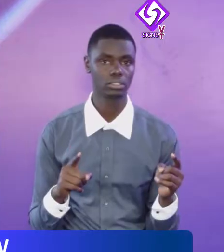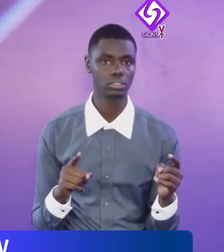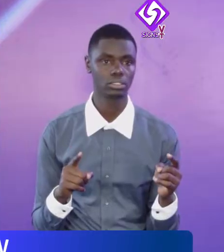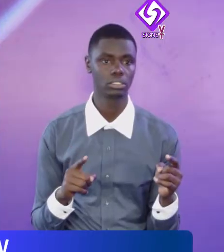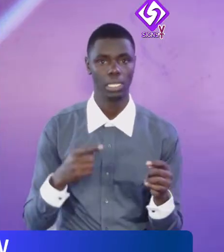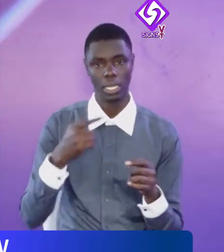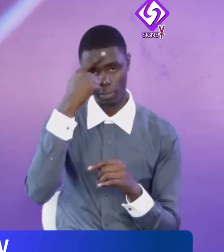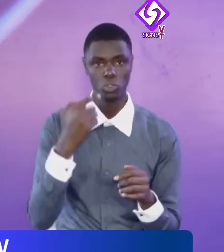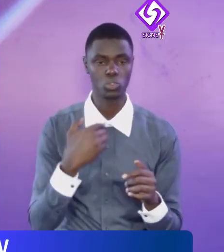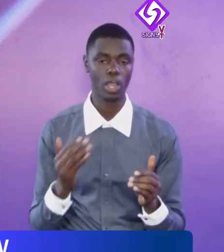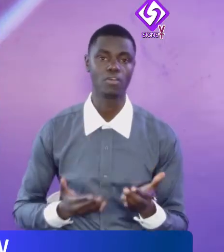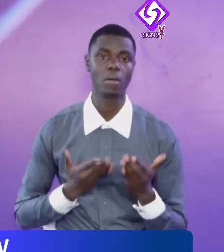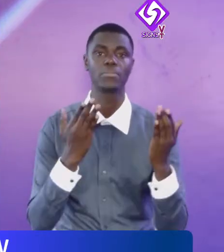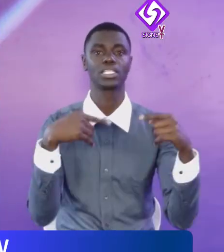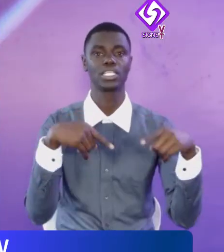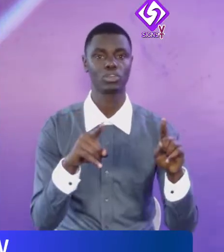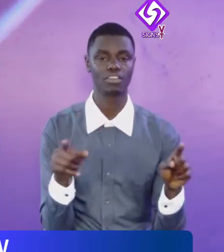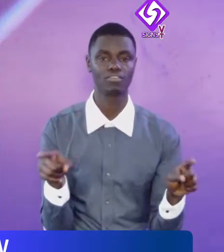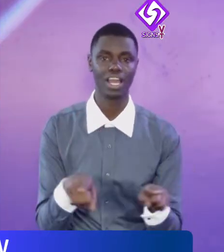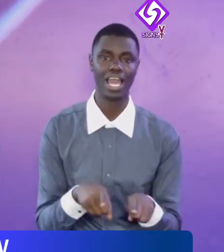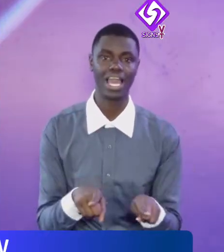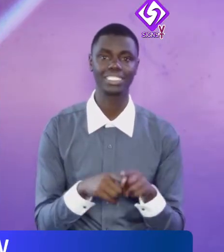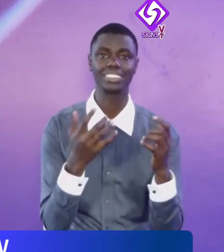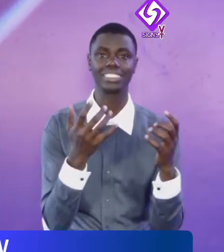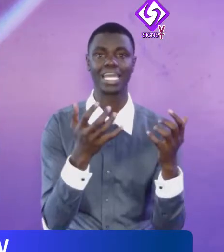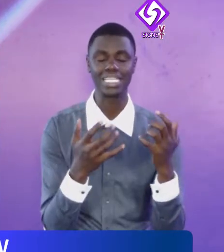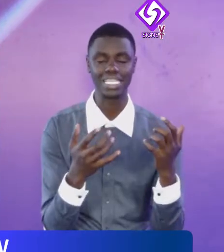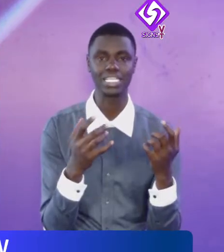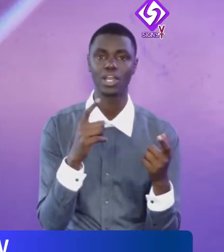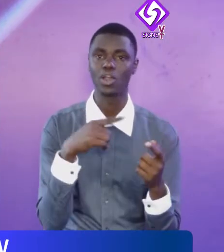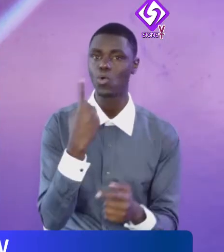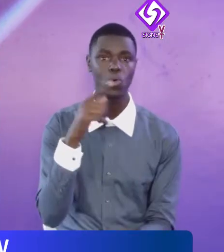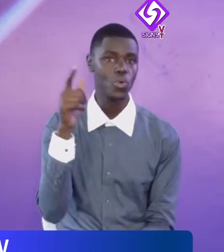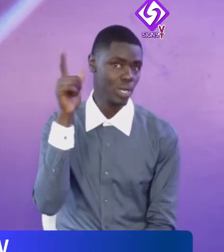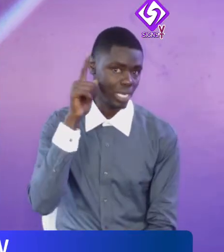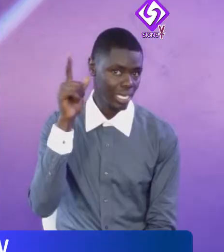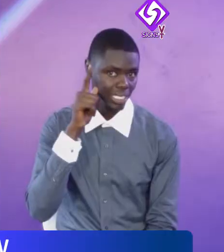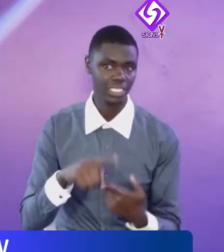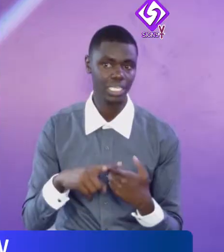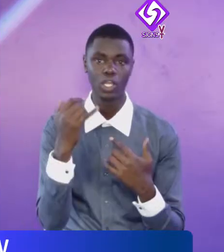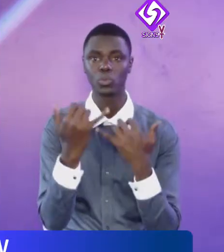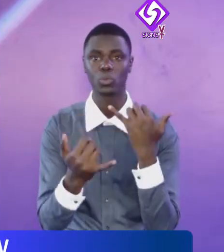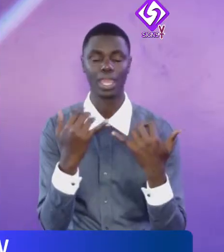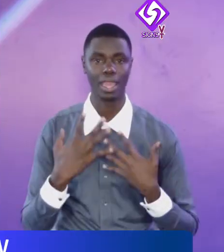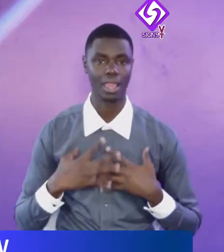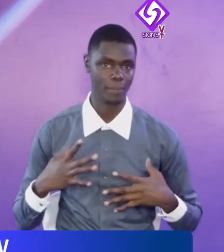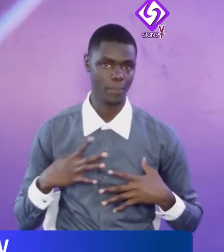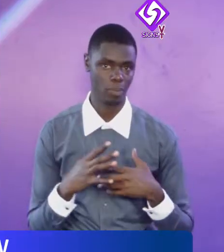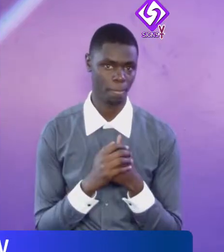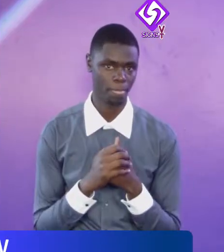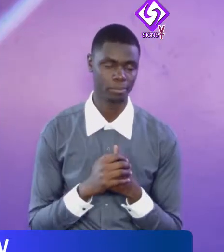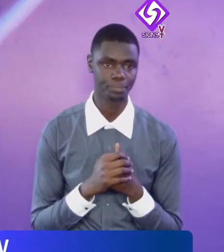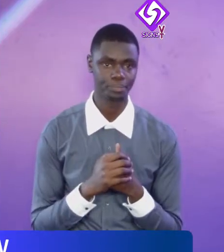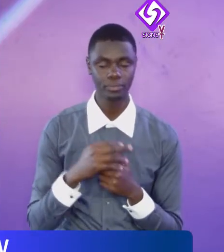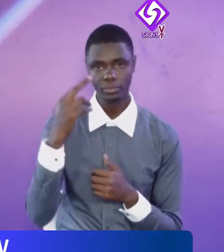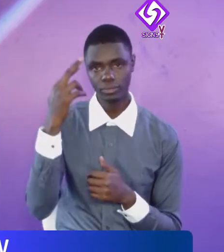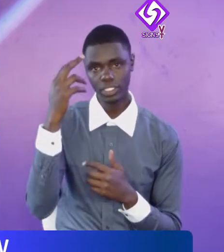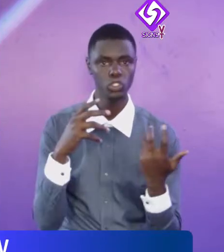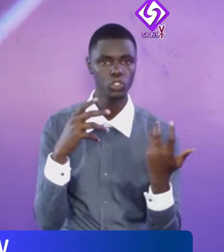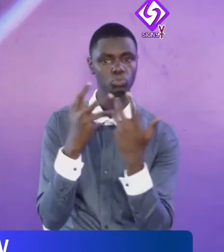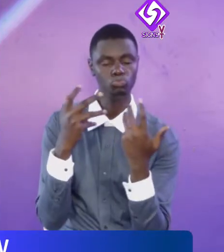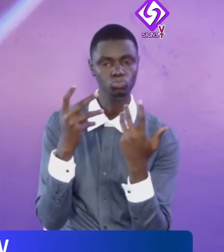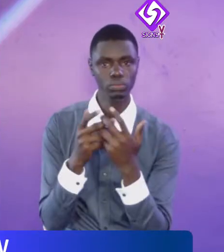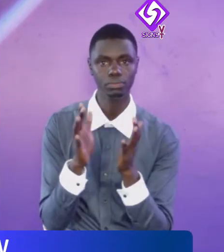have presented yourself as a leader who listens to the young people, and you resonate with